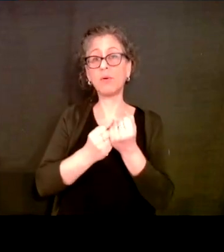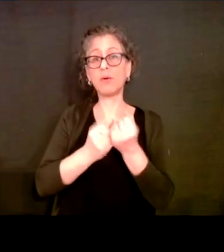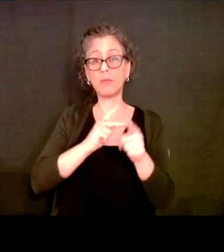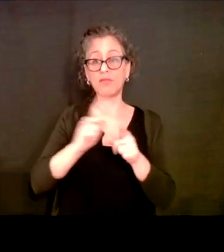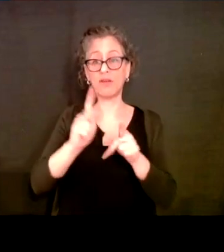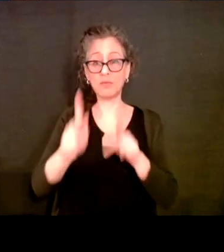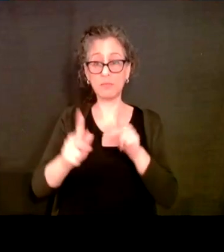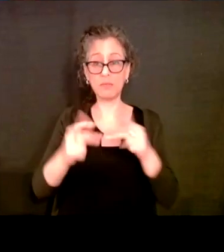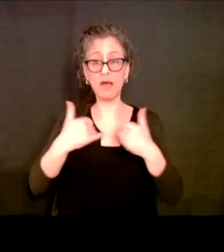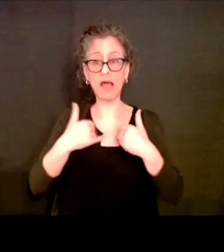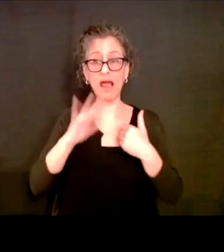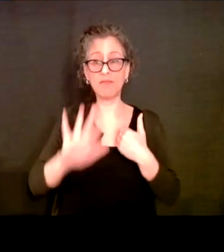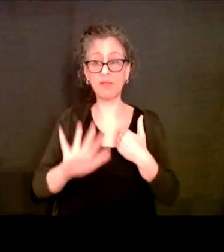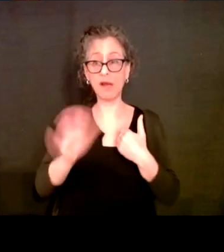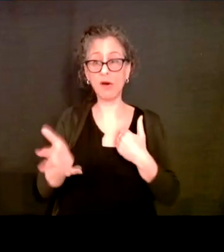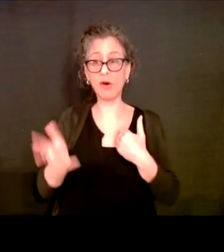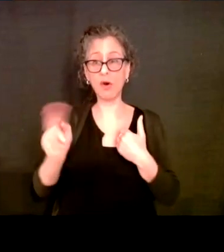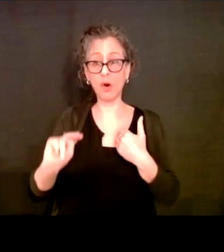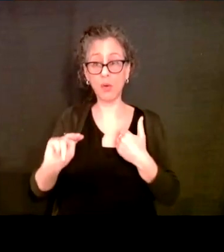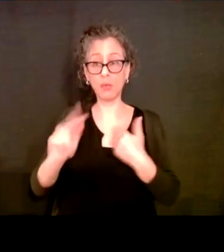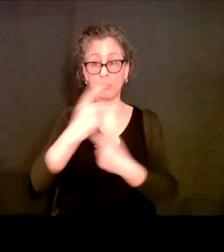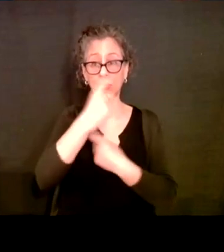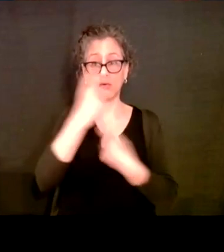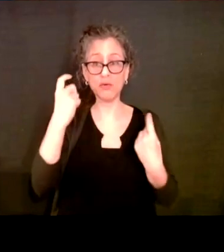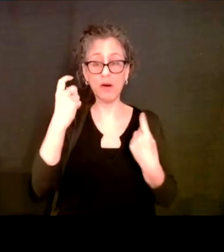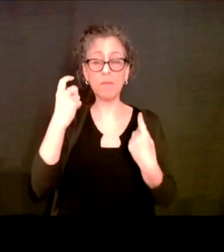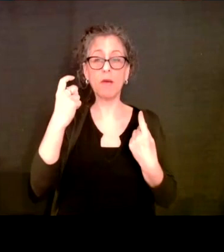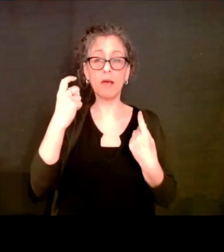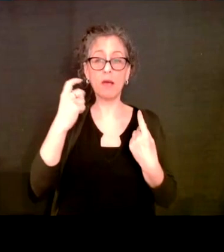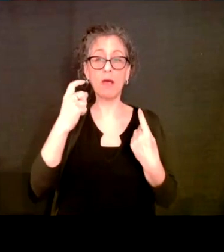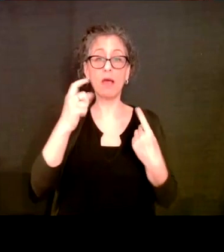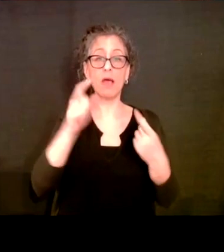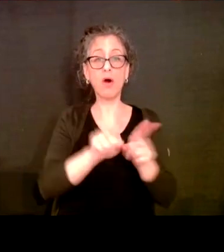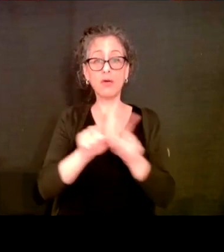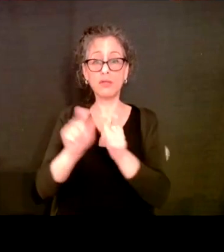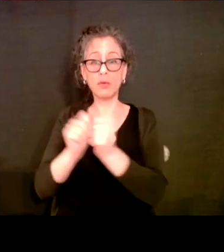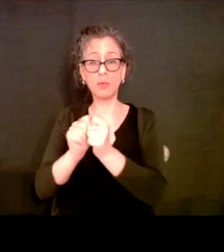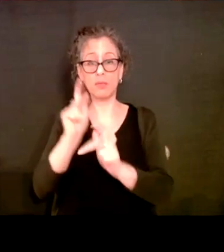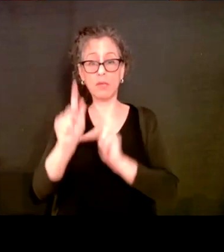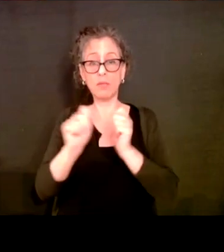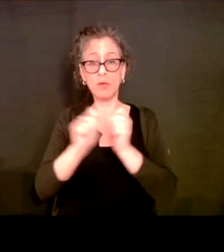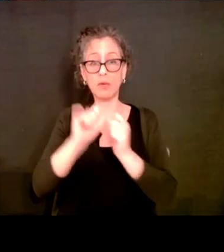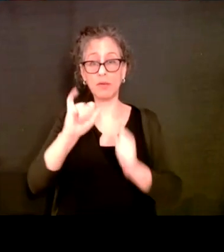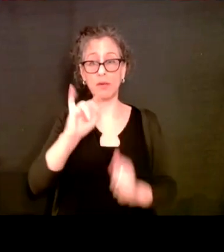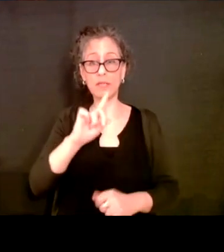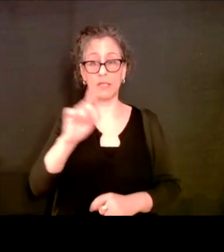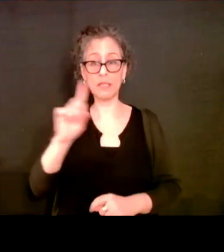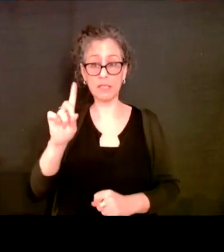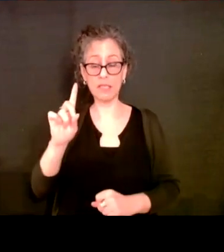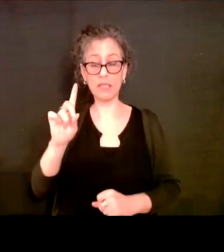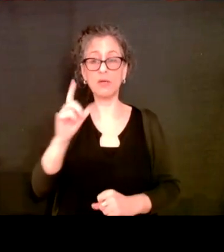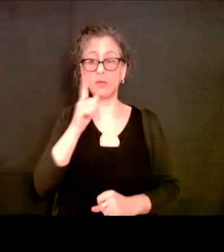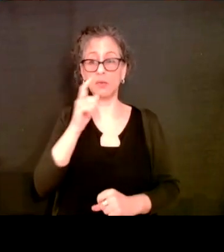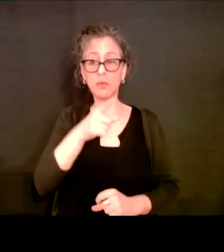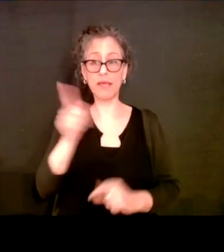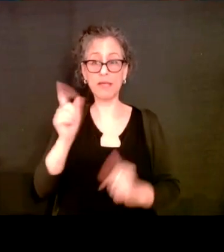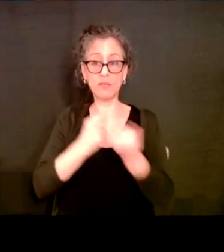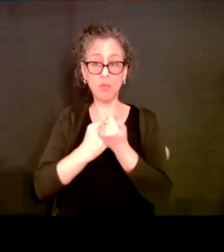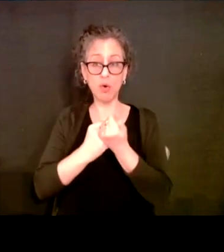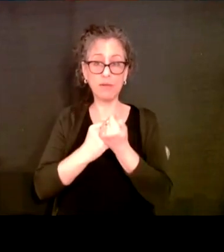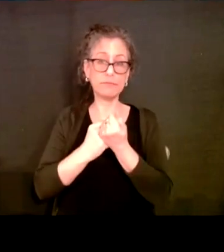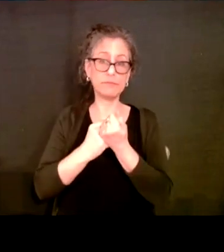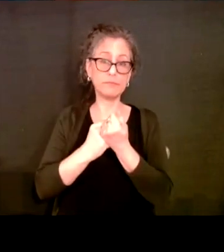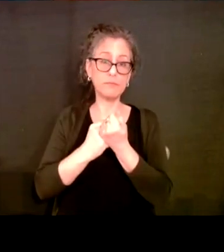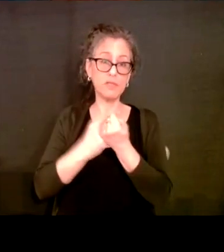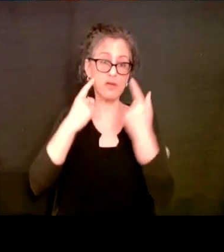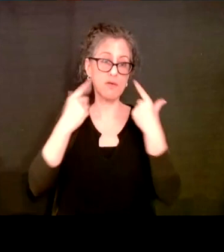potential trauma, along with people with intellectual and developmental disabilities that they support. And so for